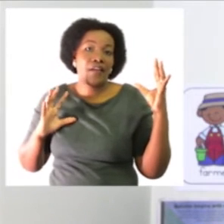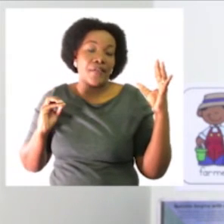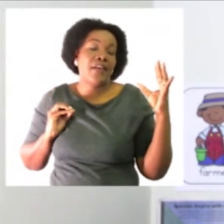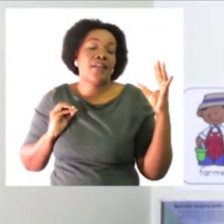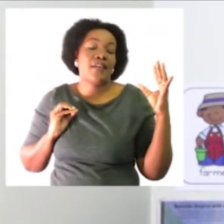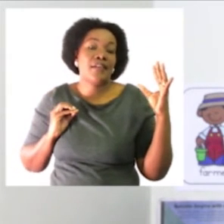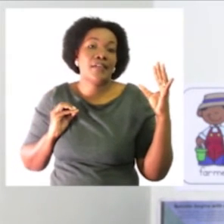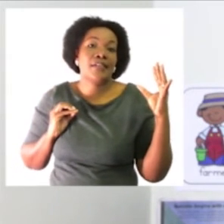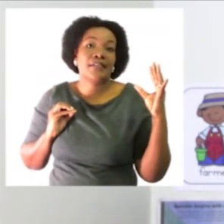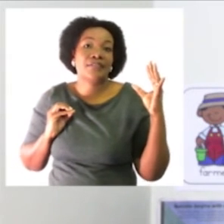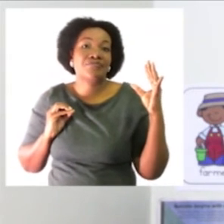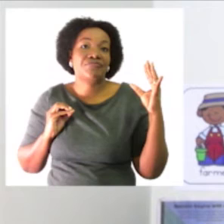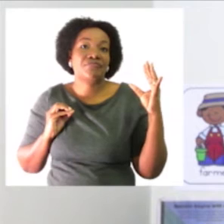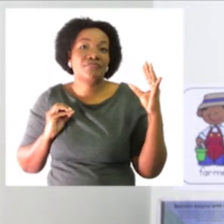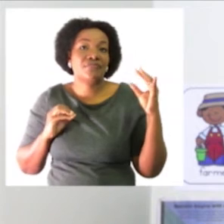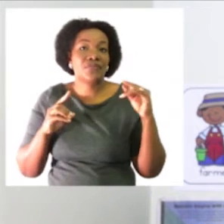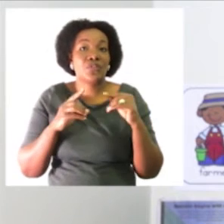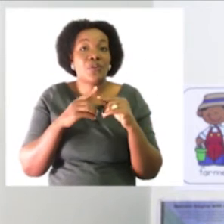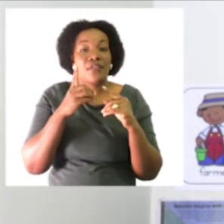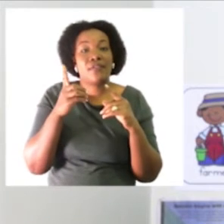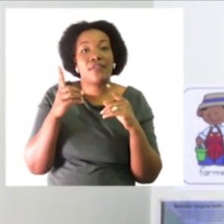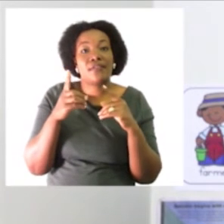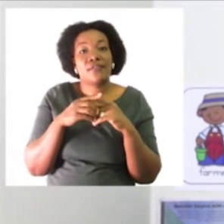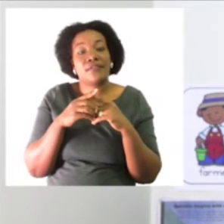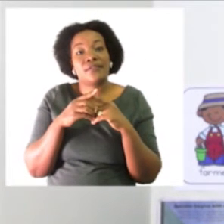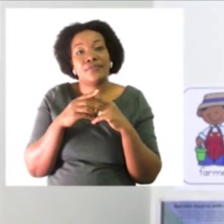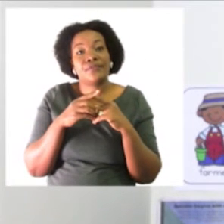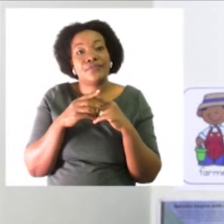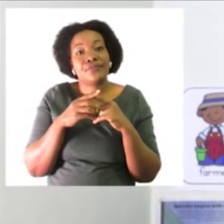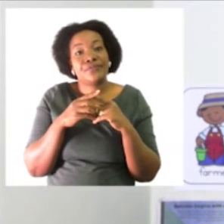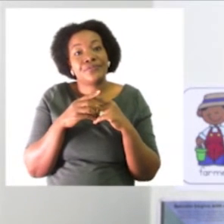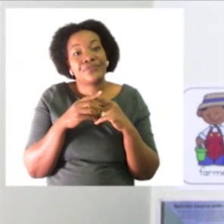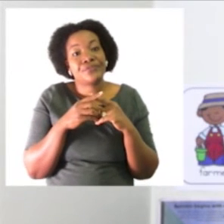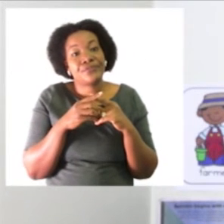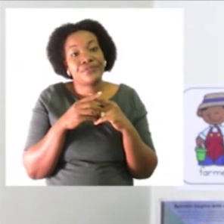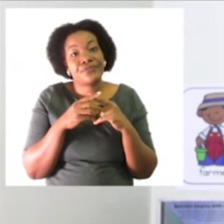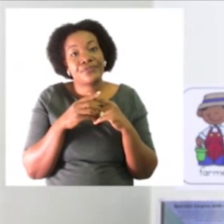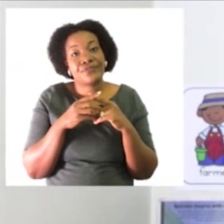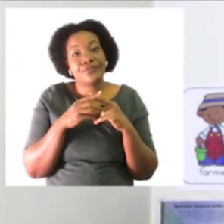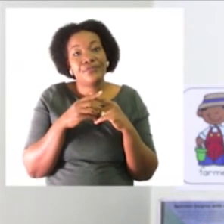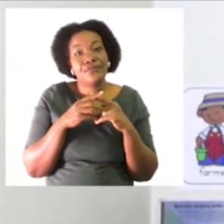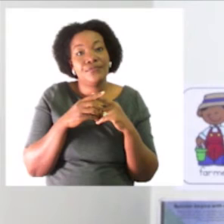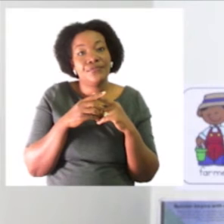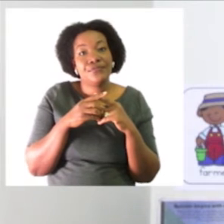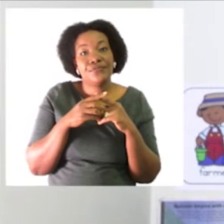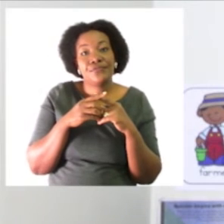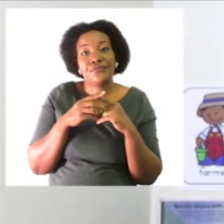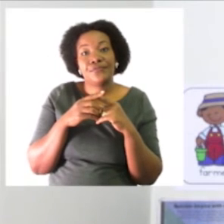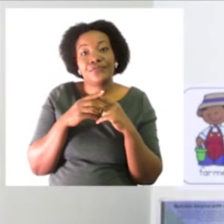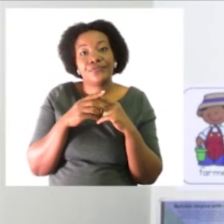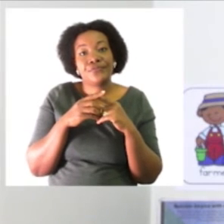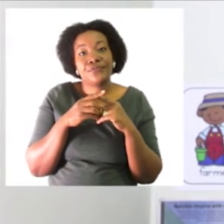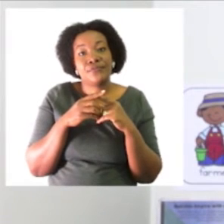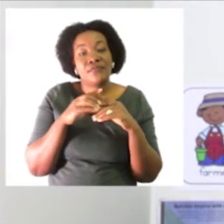100. I also have the multiplication of 10 here on the chalkboard. I also have it here on the chalkboard. So